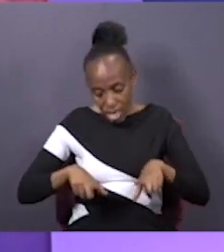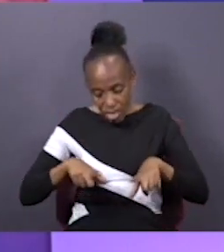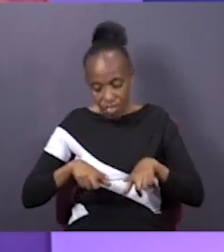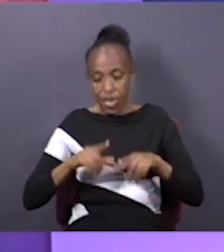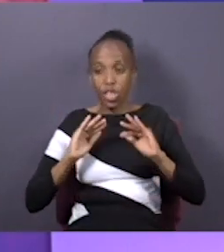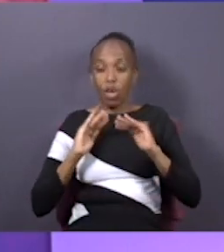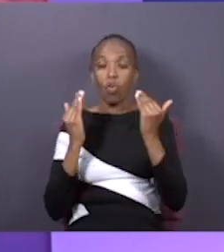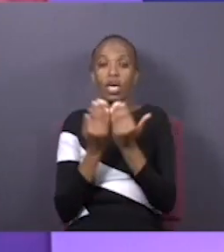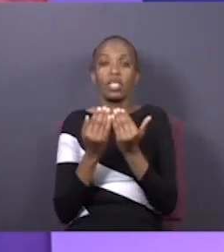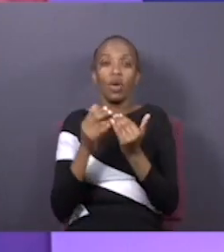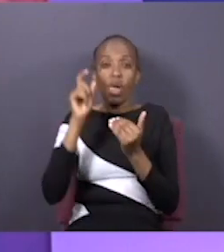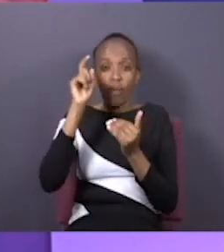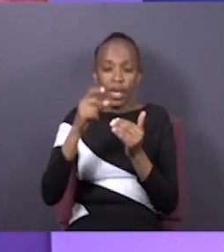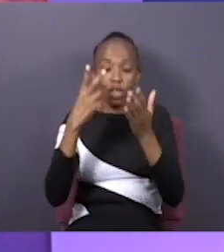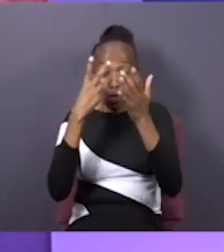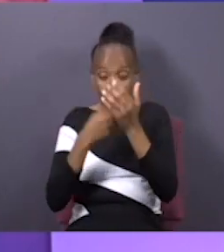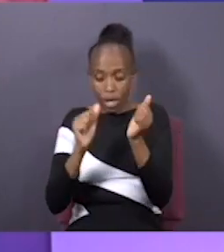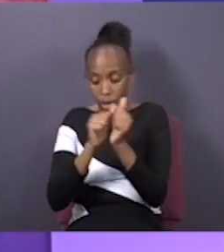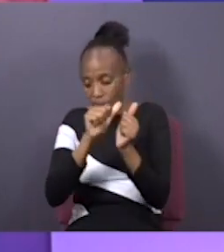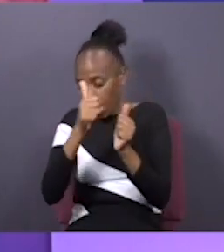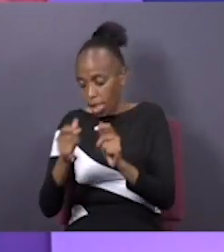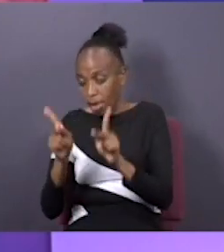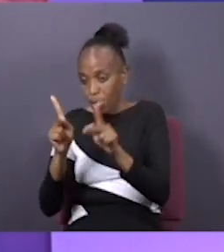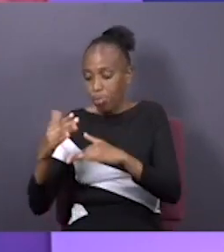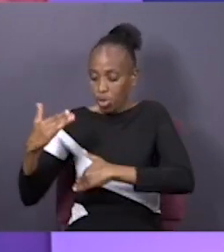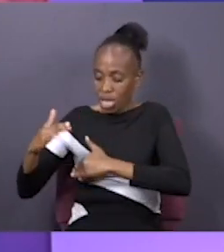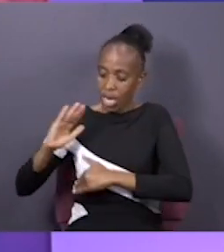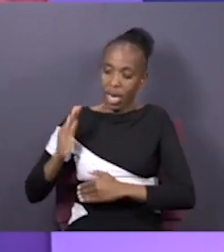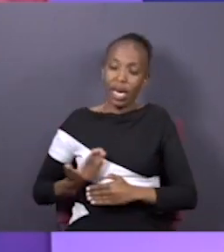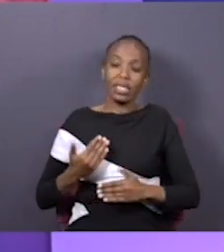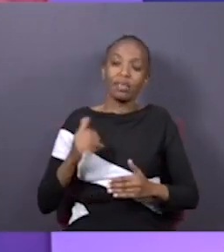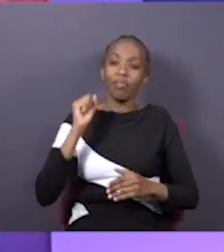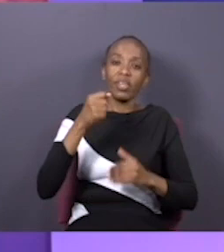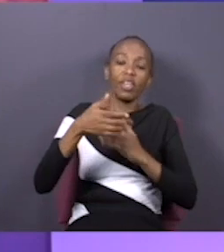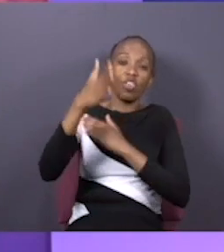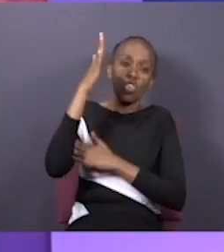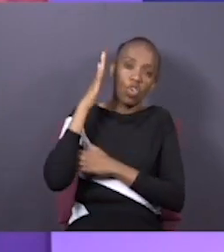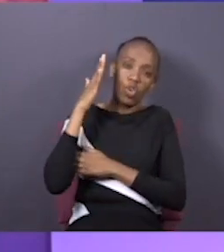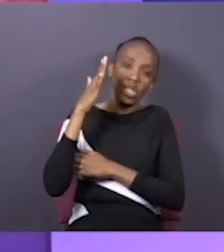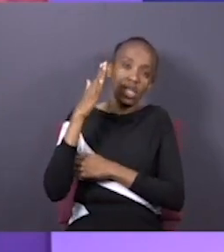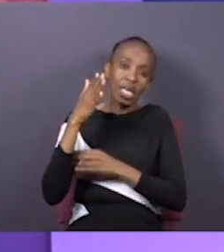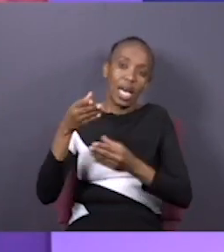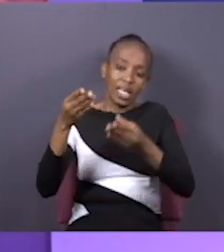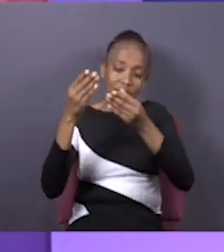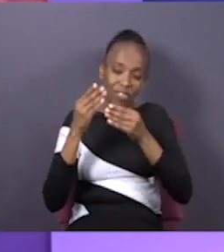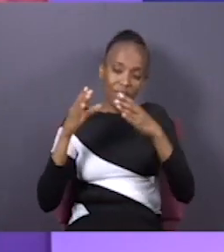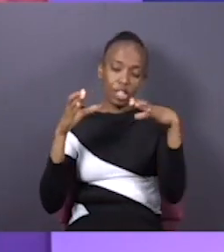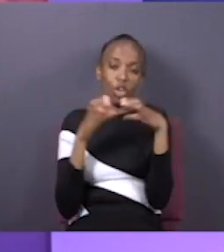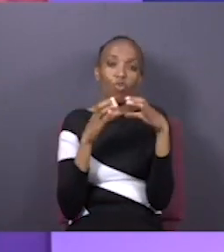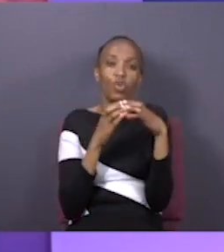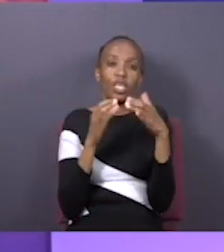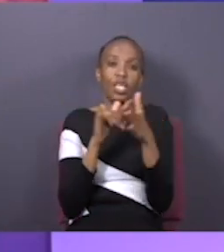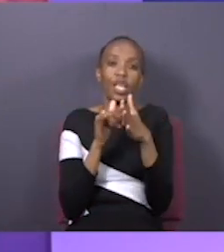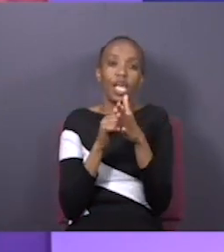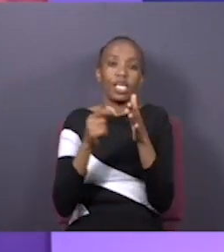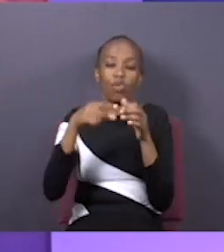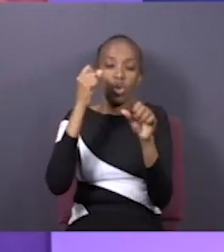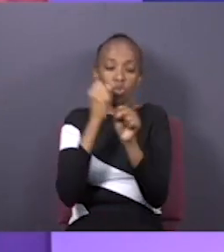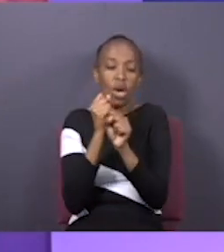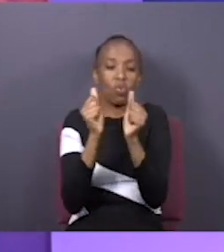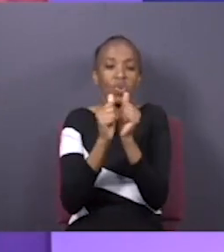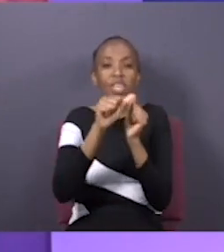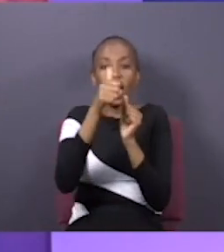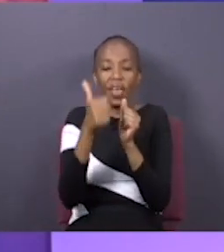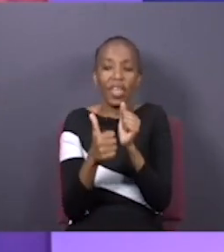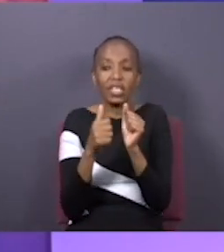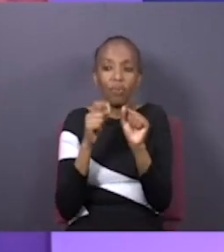we need to partner with the people that are around us. Yes, God has put us as a community so that we work with